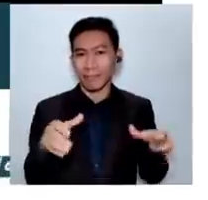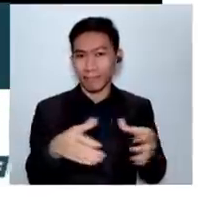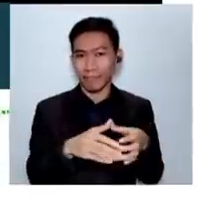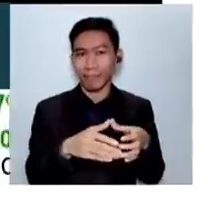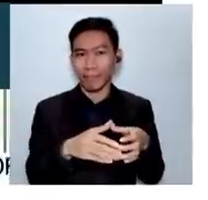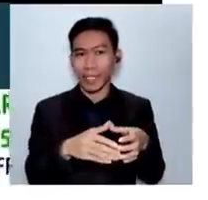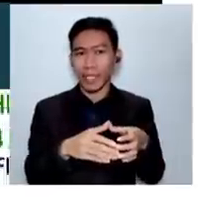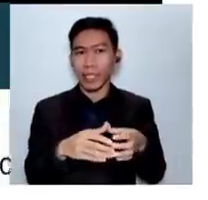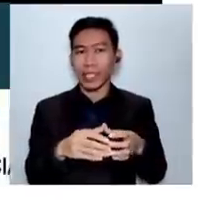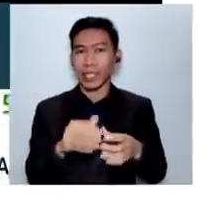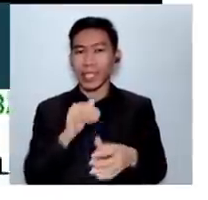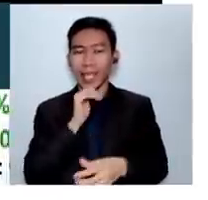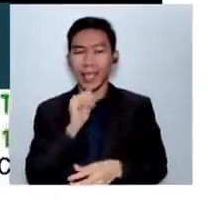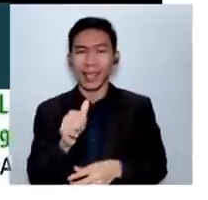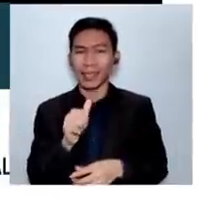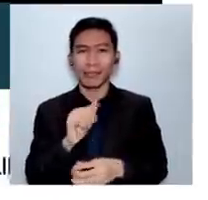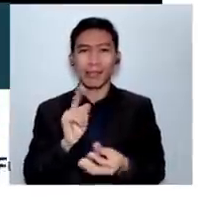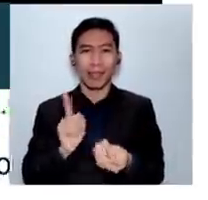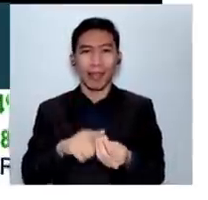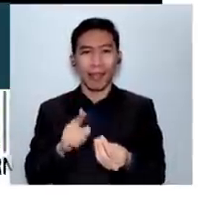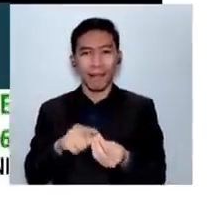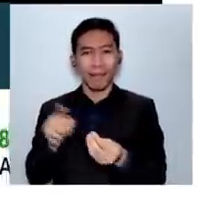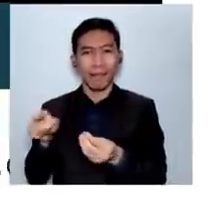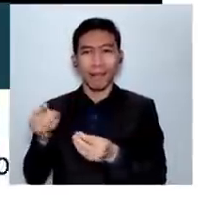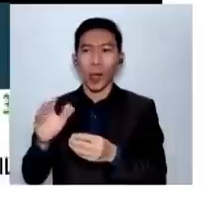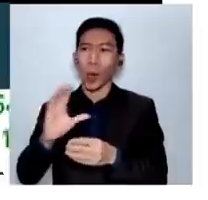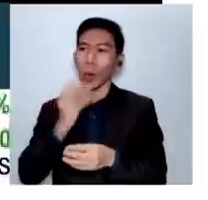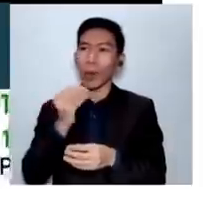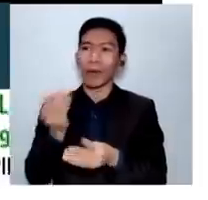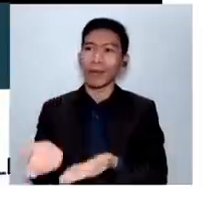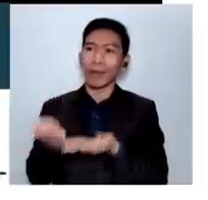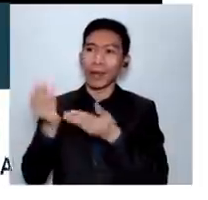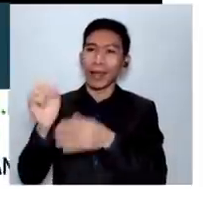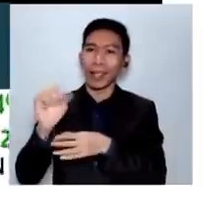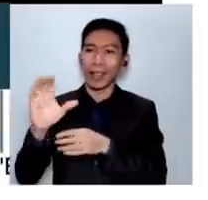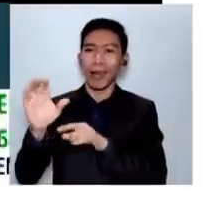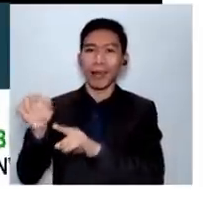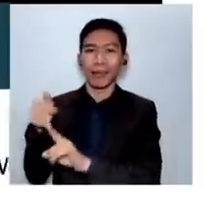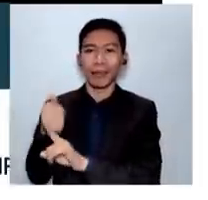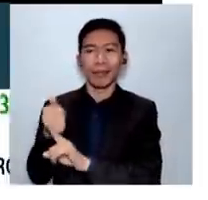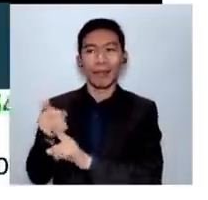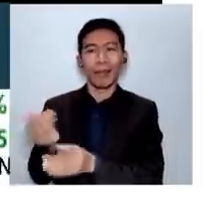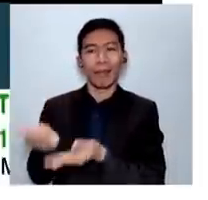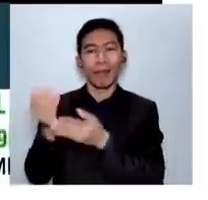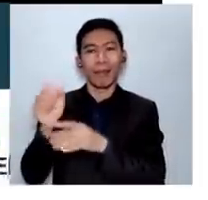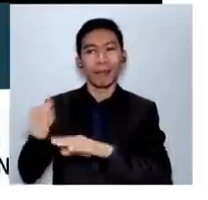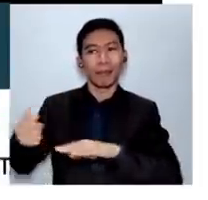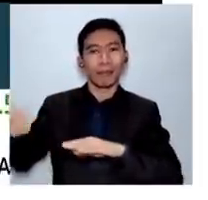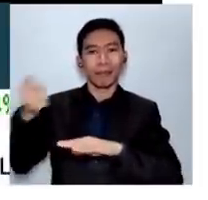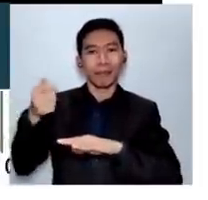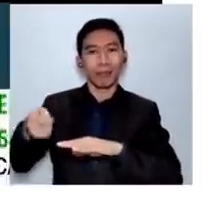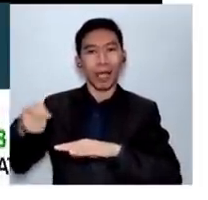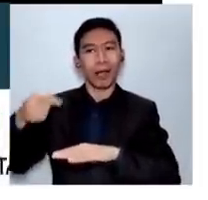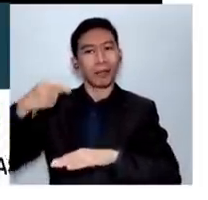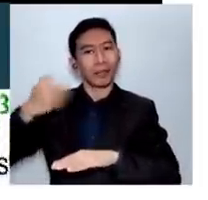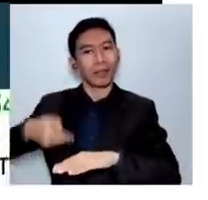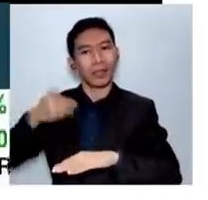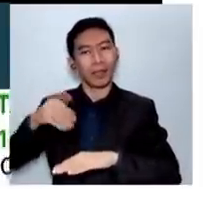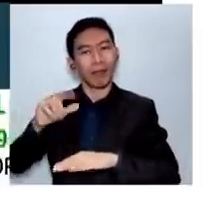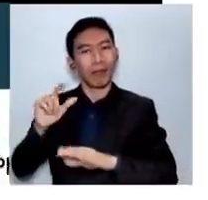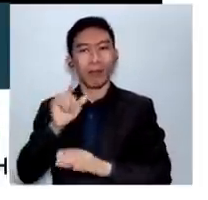if you are the person who filed a case, then you argue that since I filed the case, I am the legitimate one. Hindi po